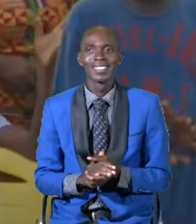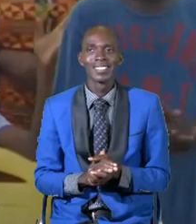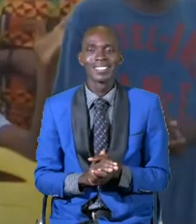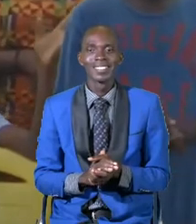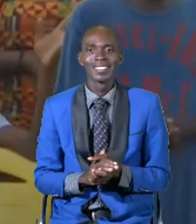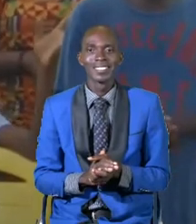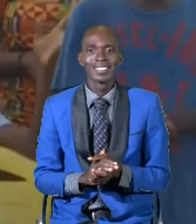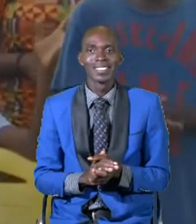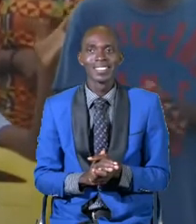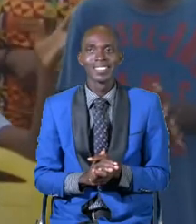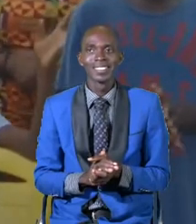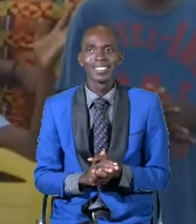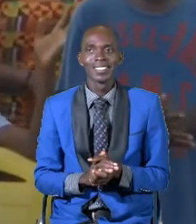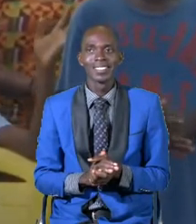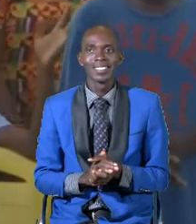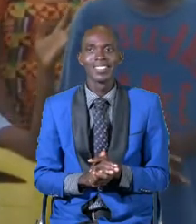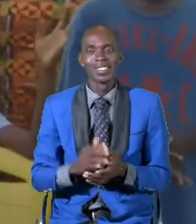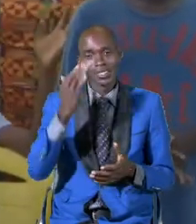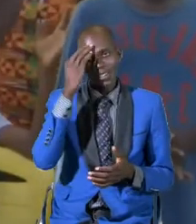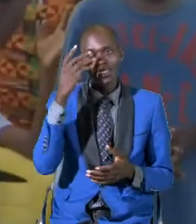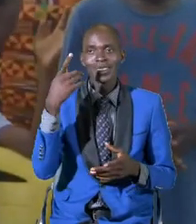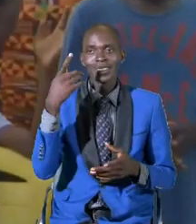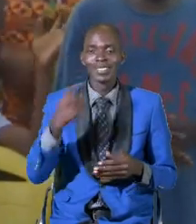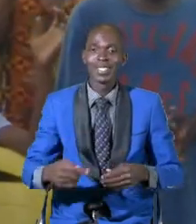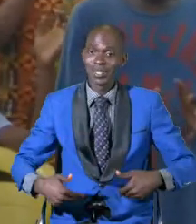Hallelujah. You know, the young will grow.